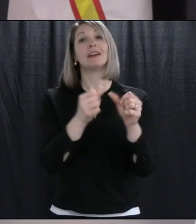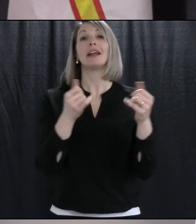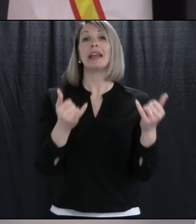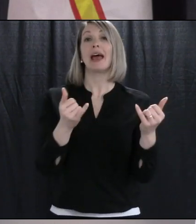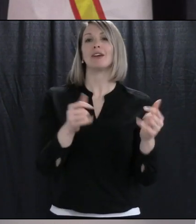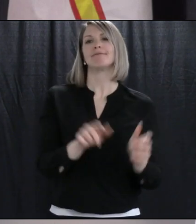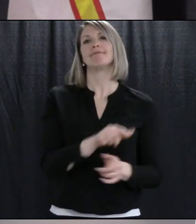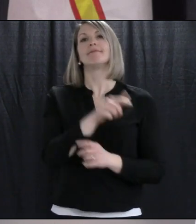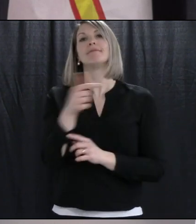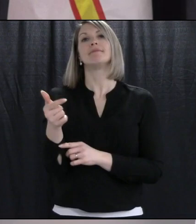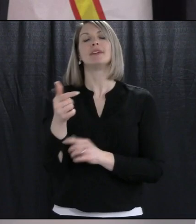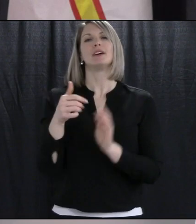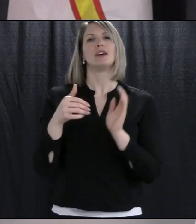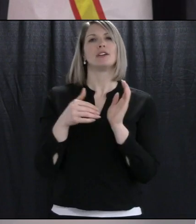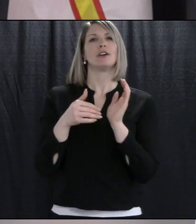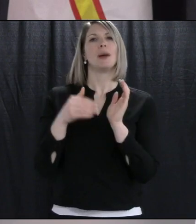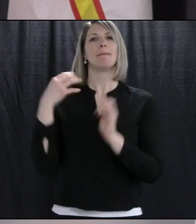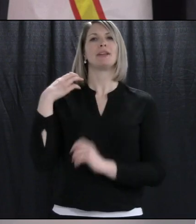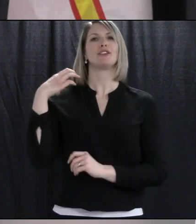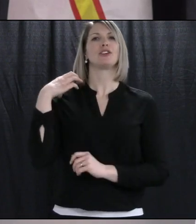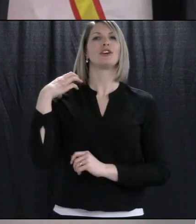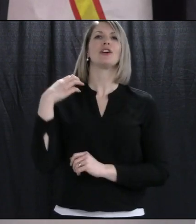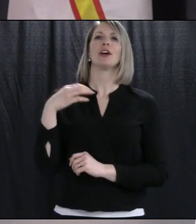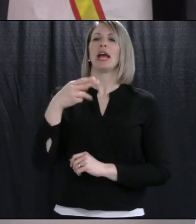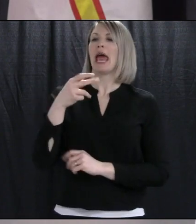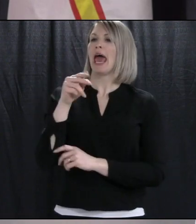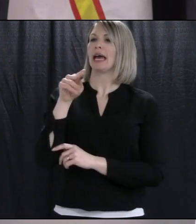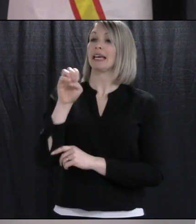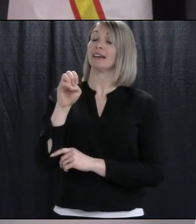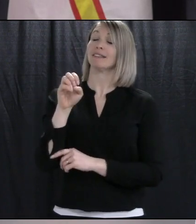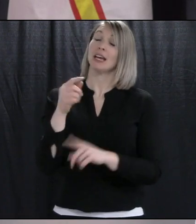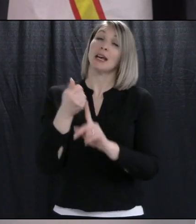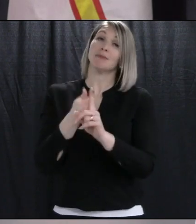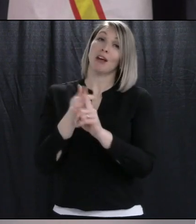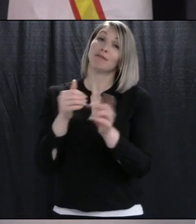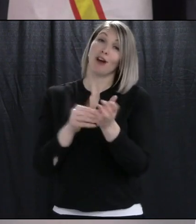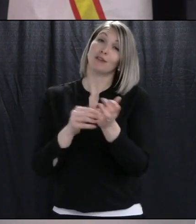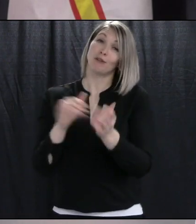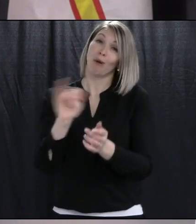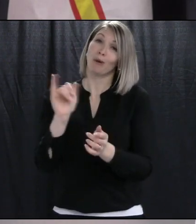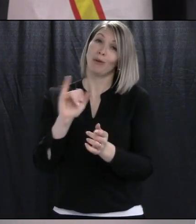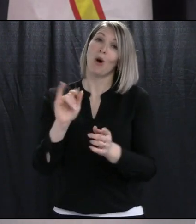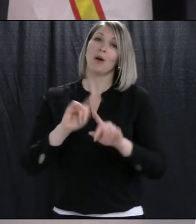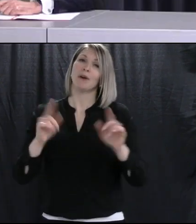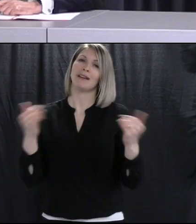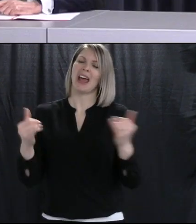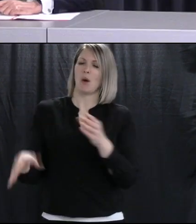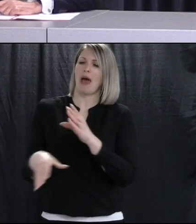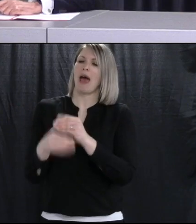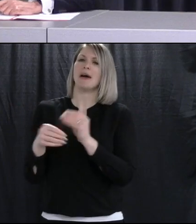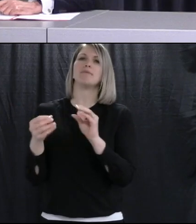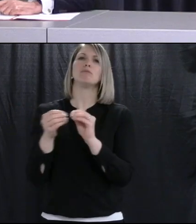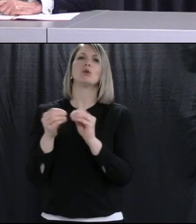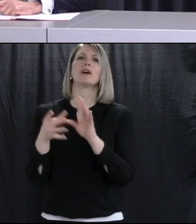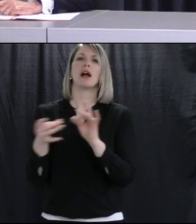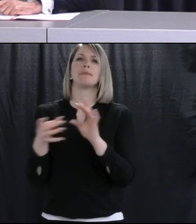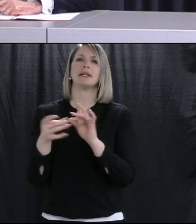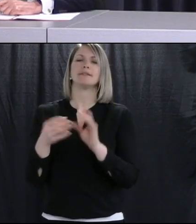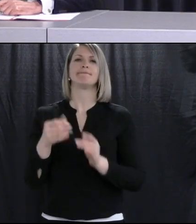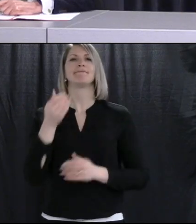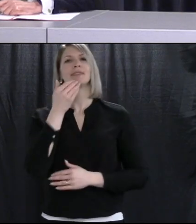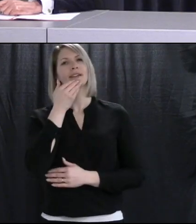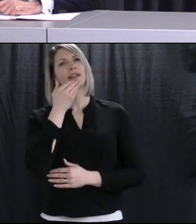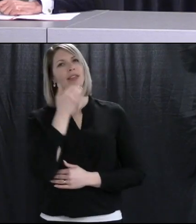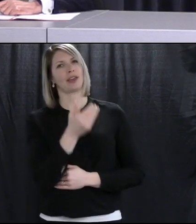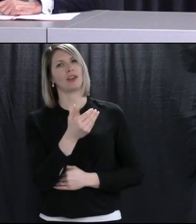over to Minister Hagee, to Dr. Hagee as well, for more comments. Thank you, Premier. Dr. Fitzgerald, again, I